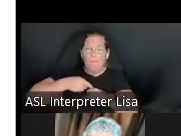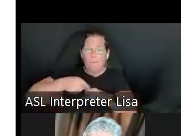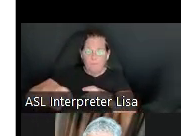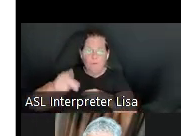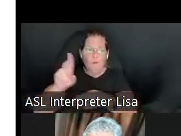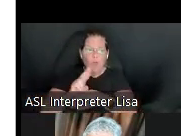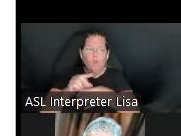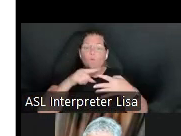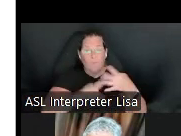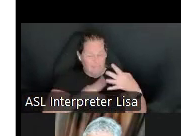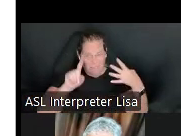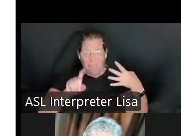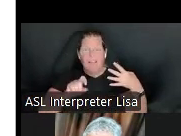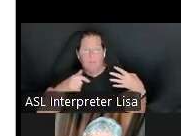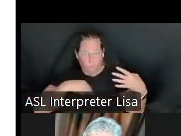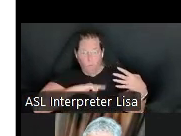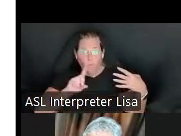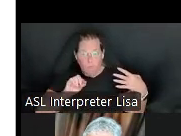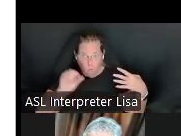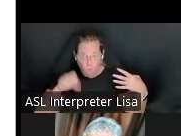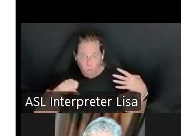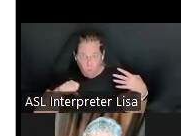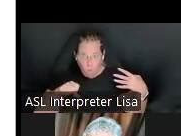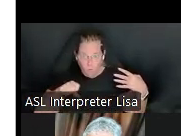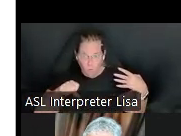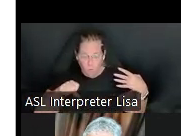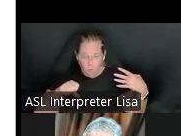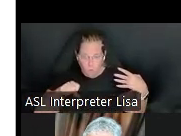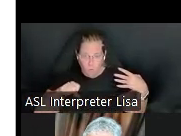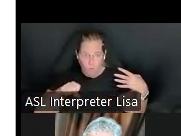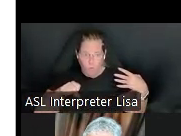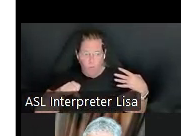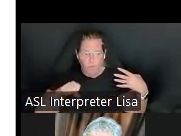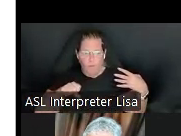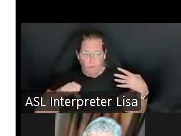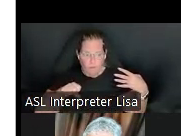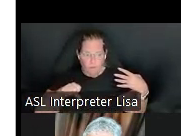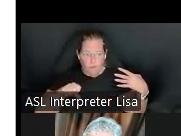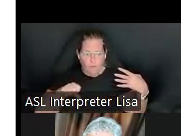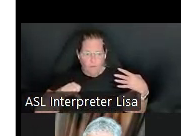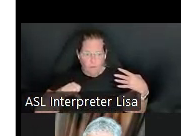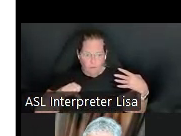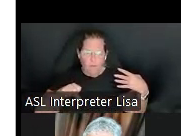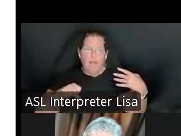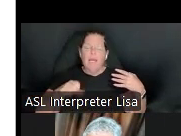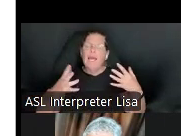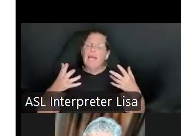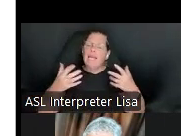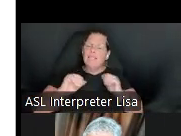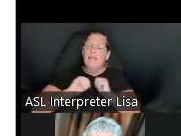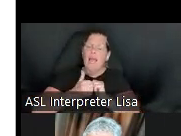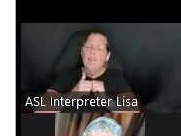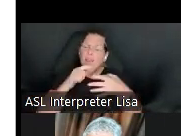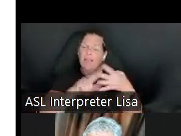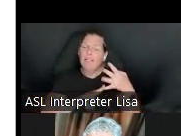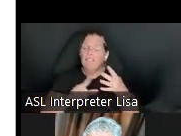these tests. Healthcare providers to use these tests to determine the severity of brain